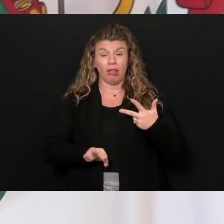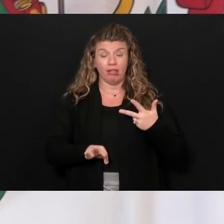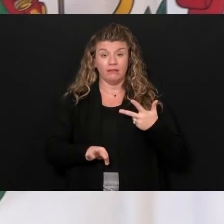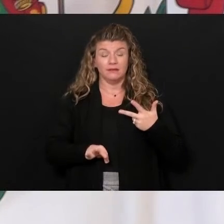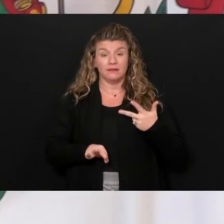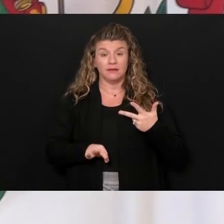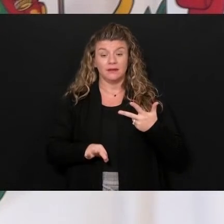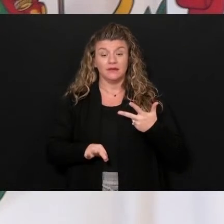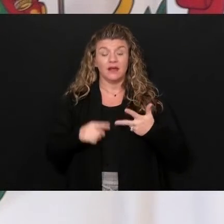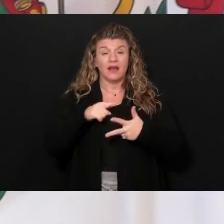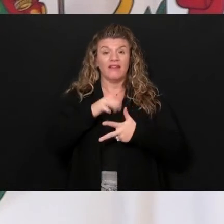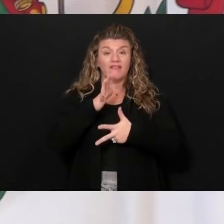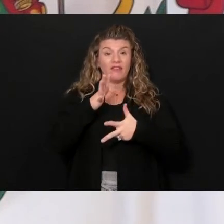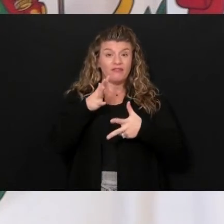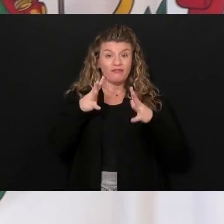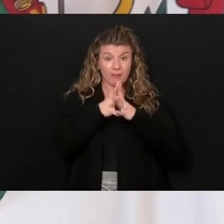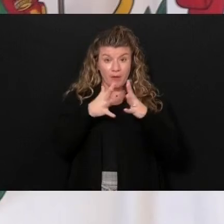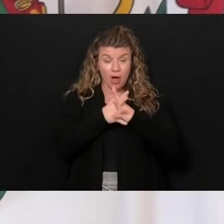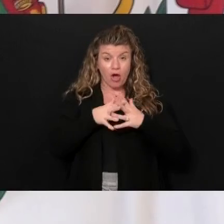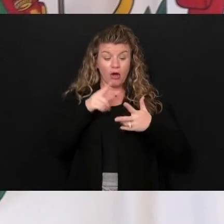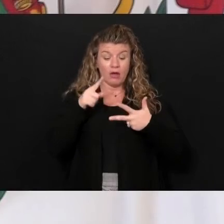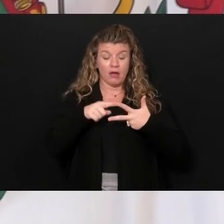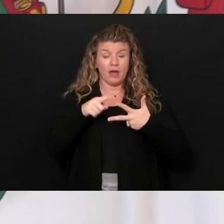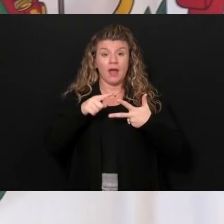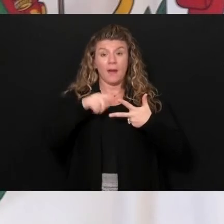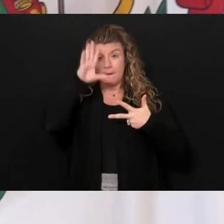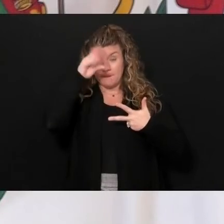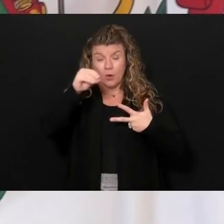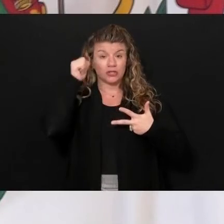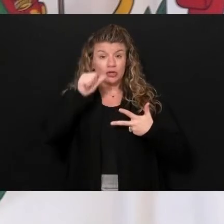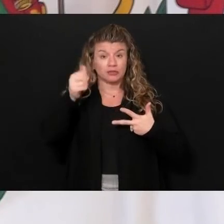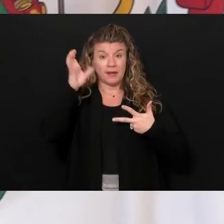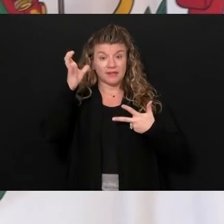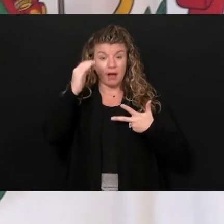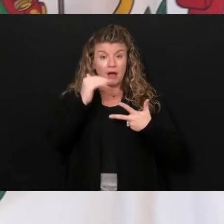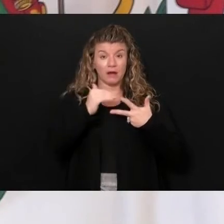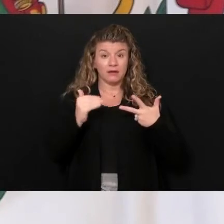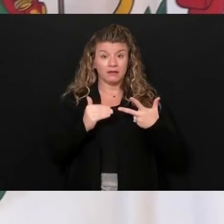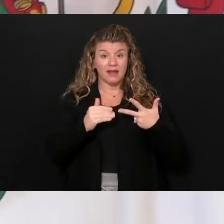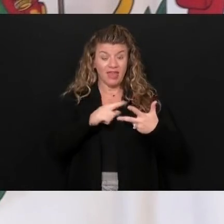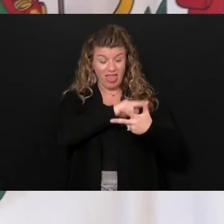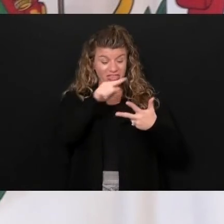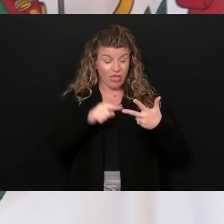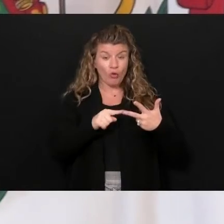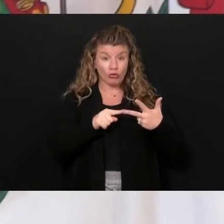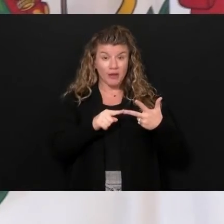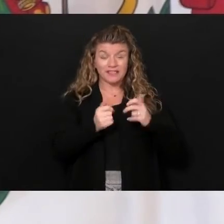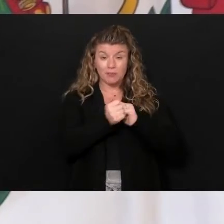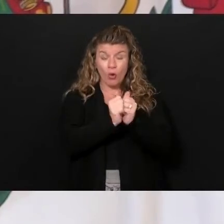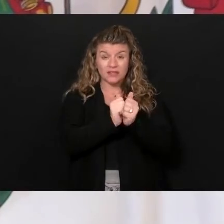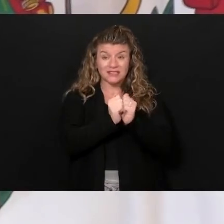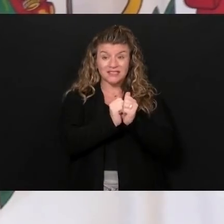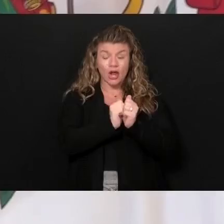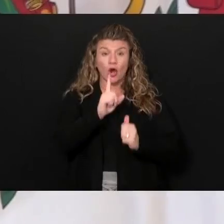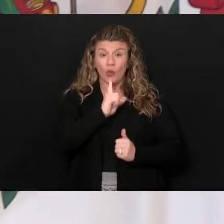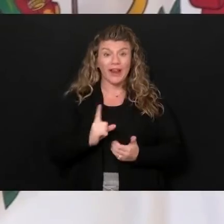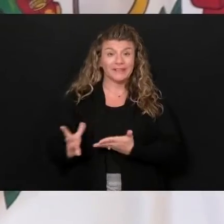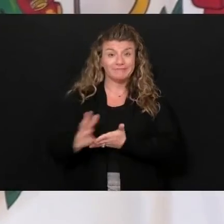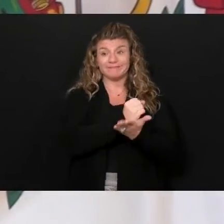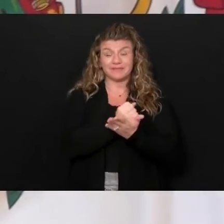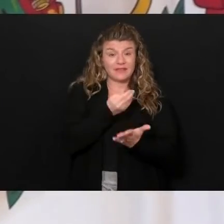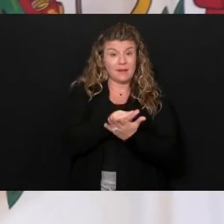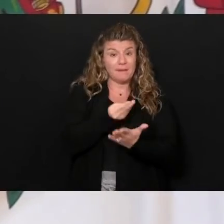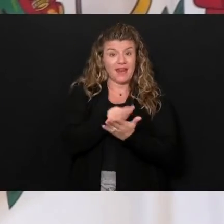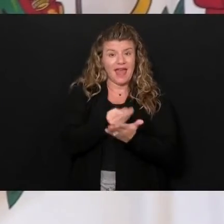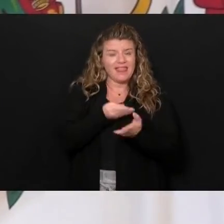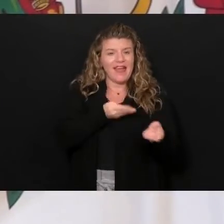that's football, boys and girls basketball. And those three sports are really